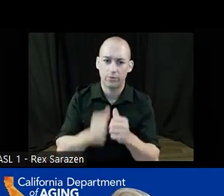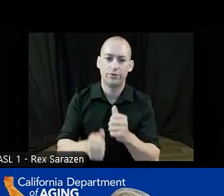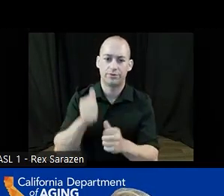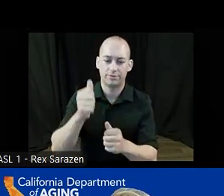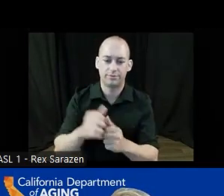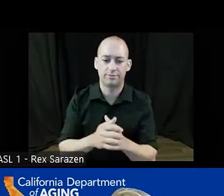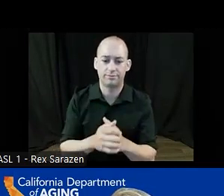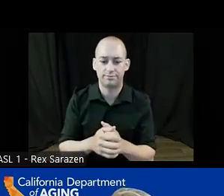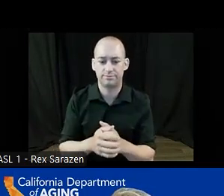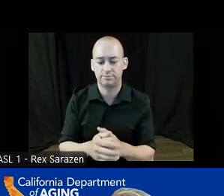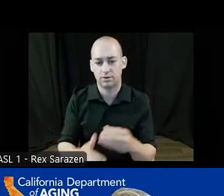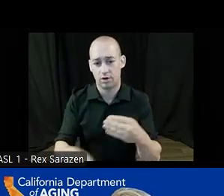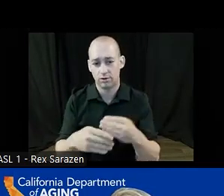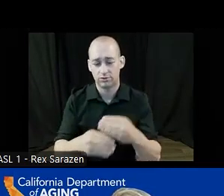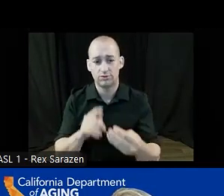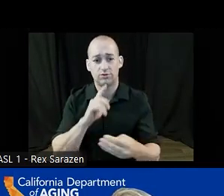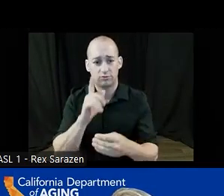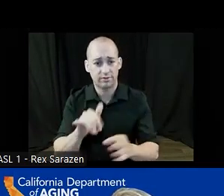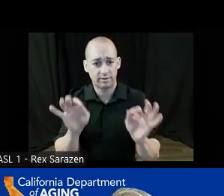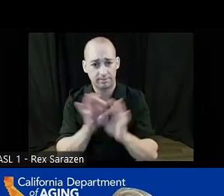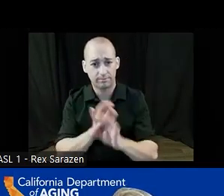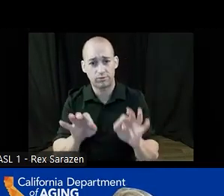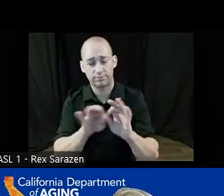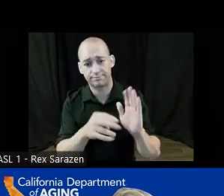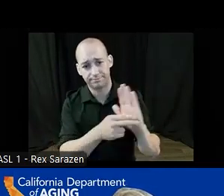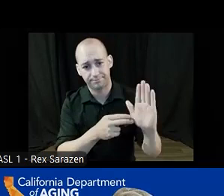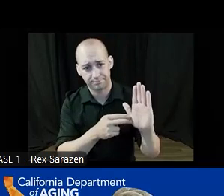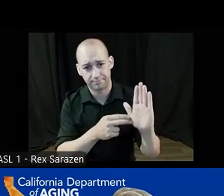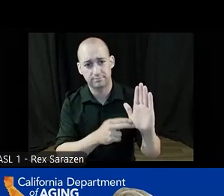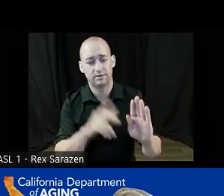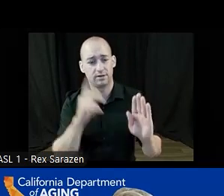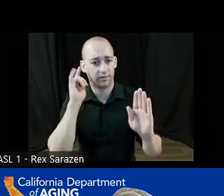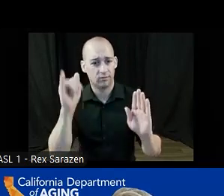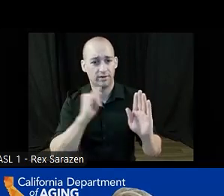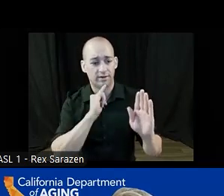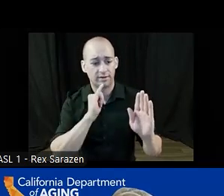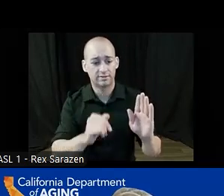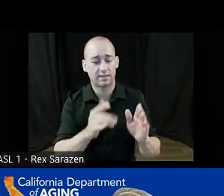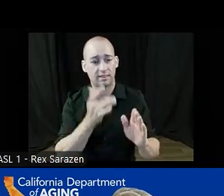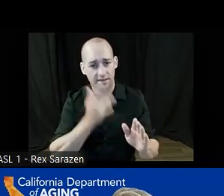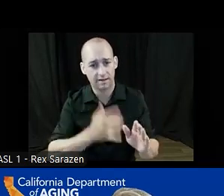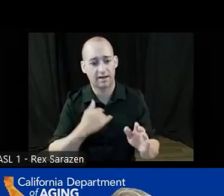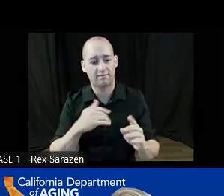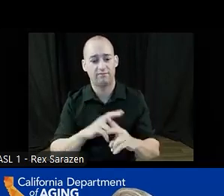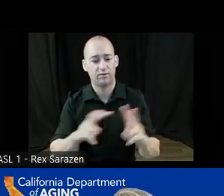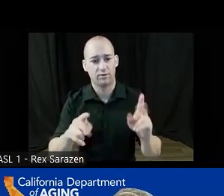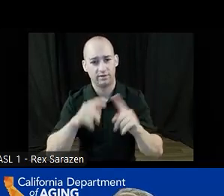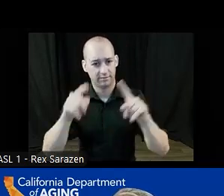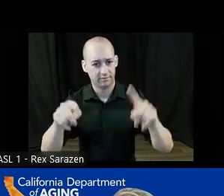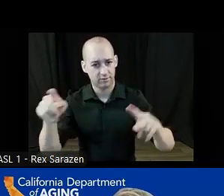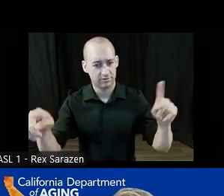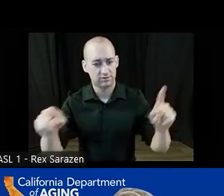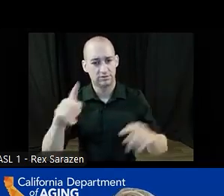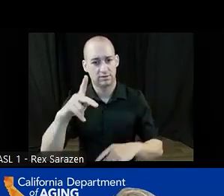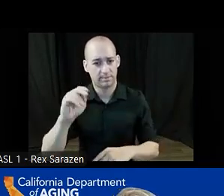What's also really important to underscore is that California is blessed to have a very diverse population. So not only is